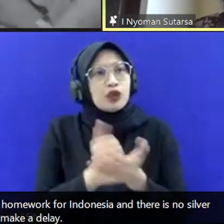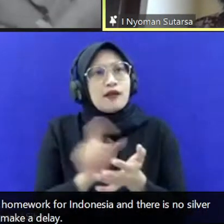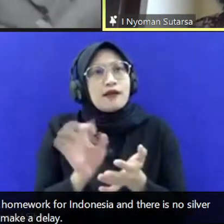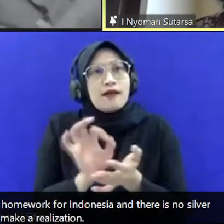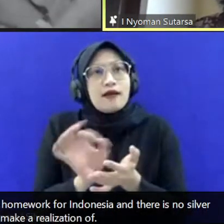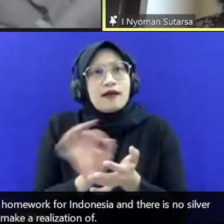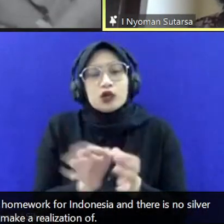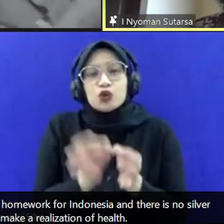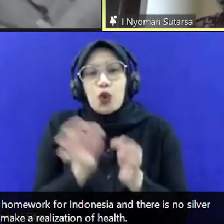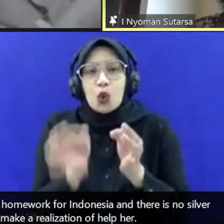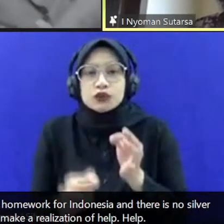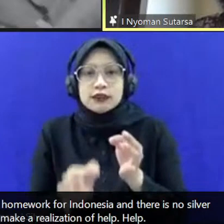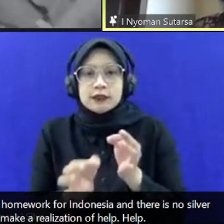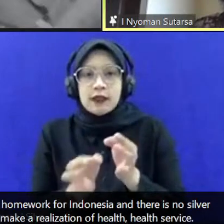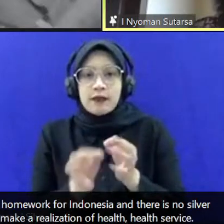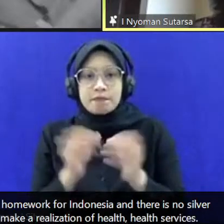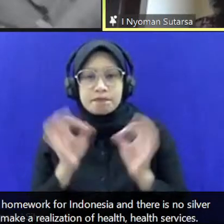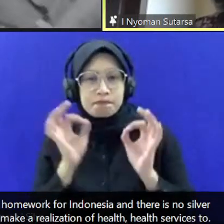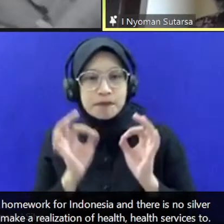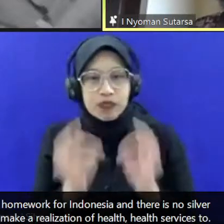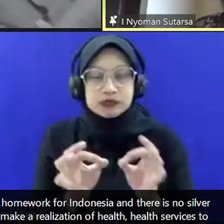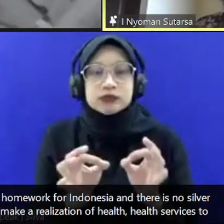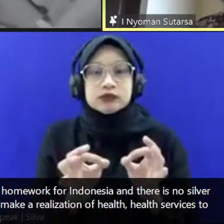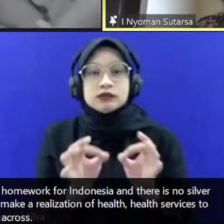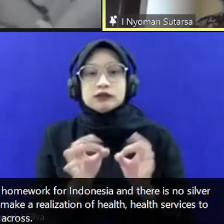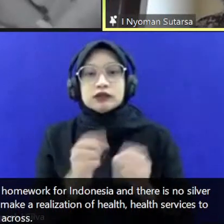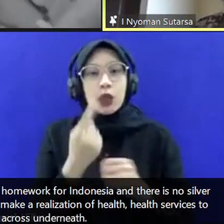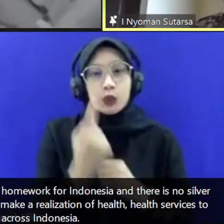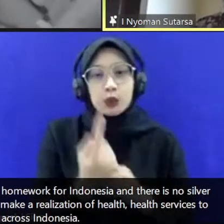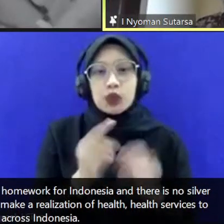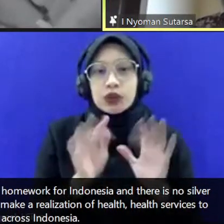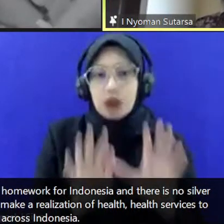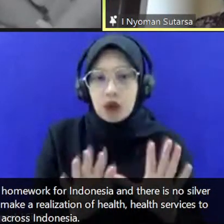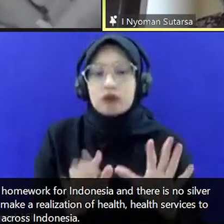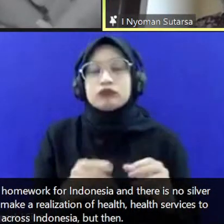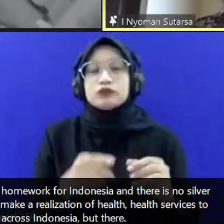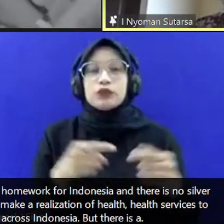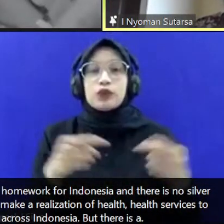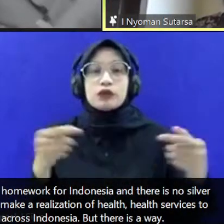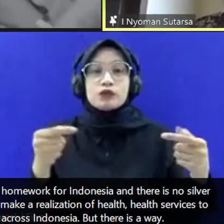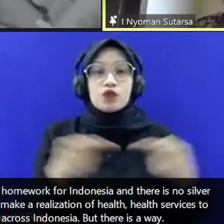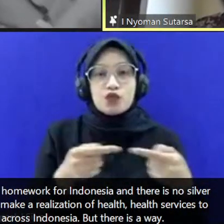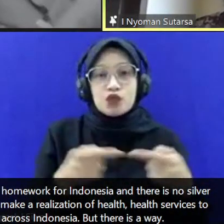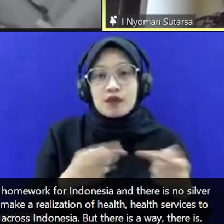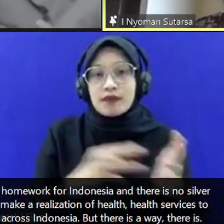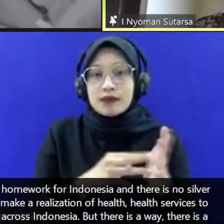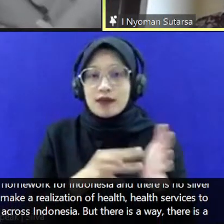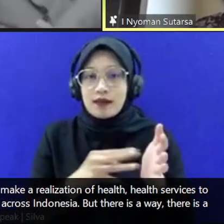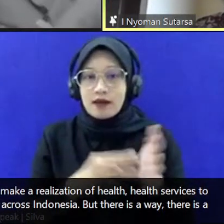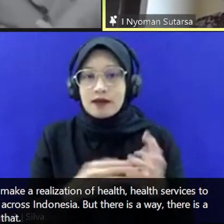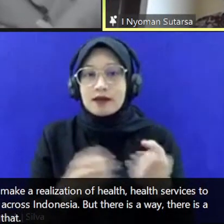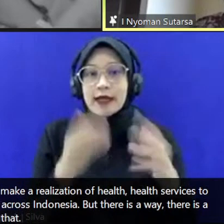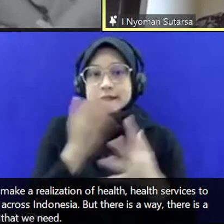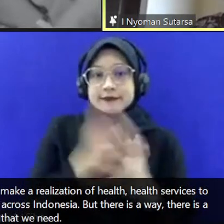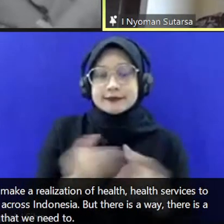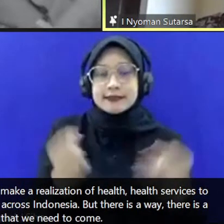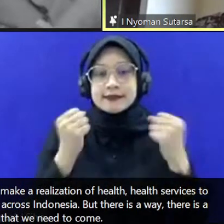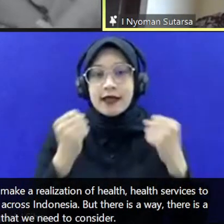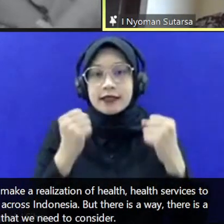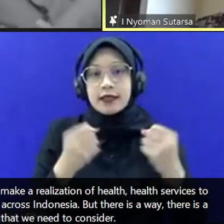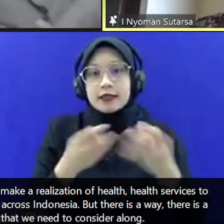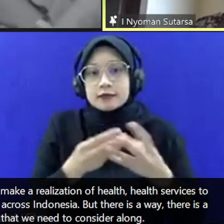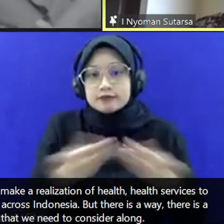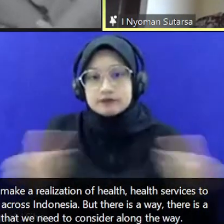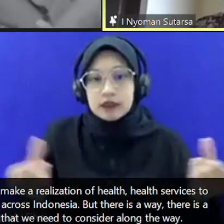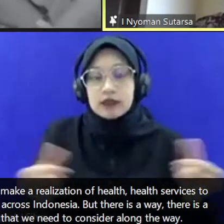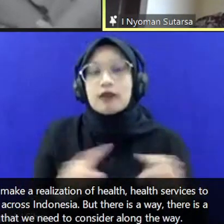utilization of health services to be equal across Indonesia. But there is a way, there is a pathway that we need to consider along the